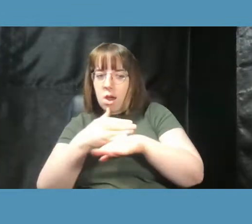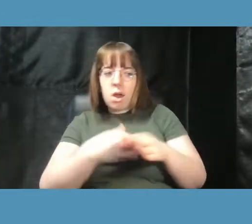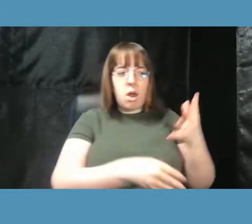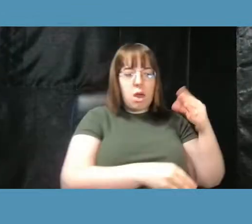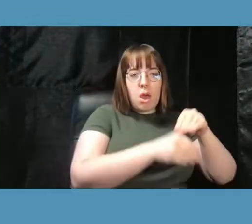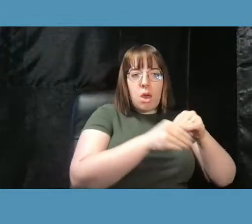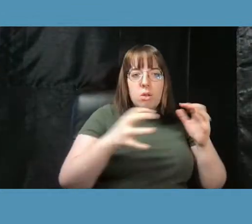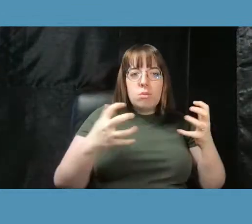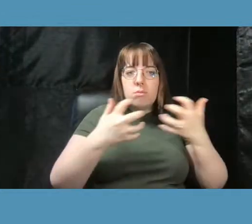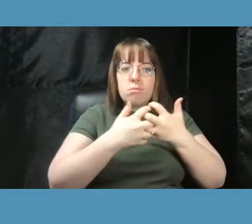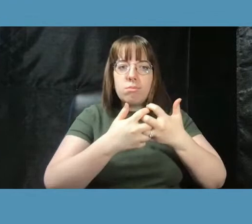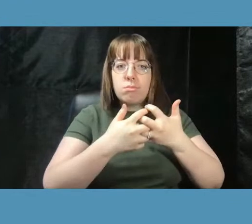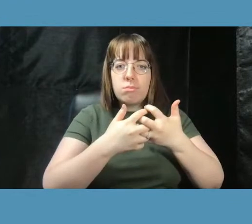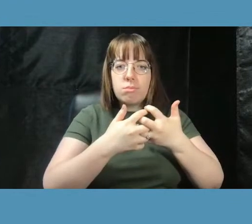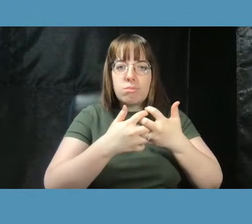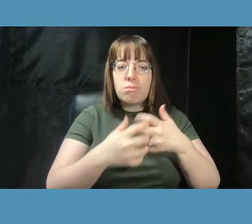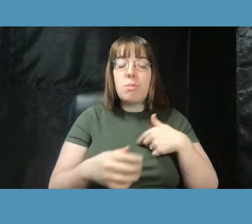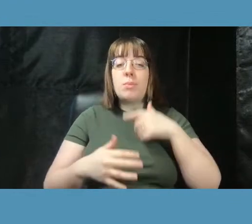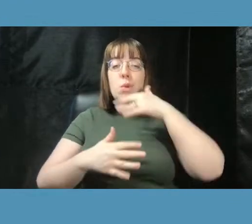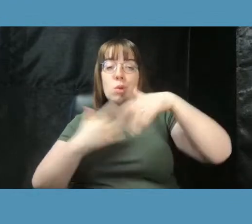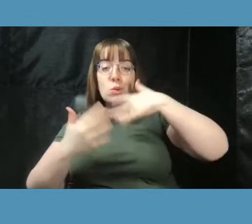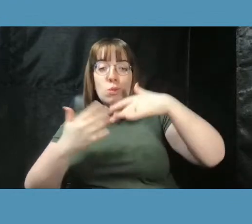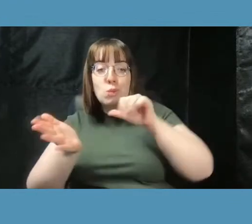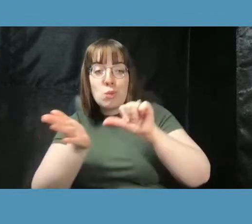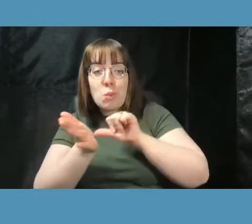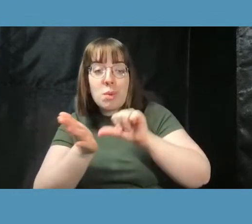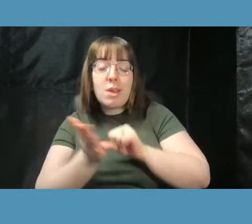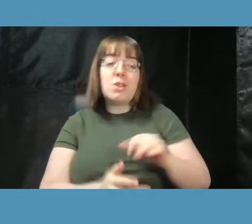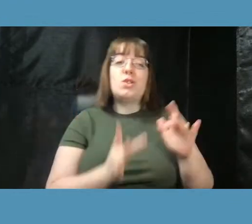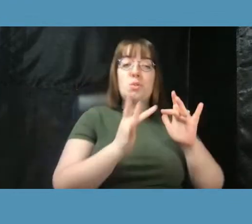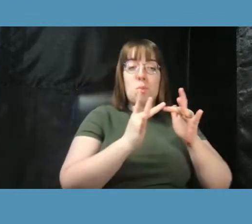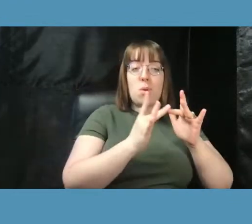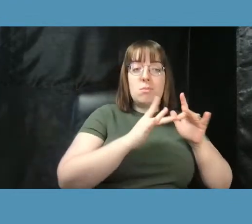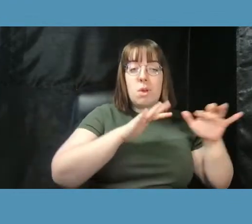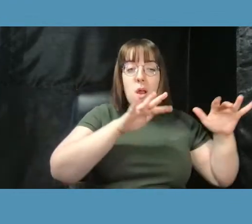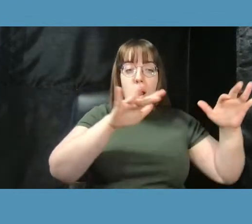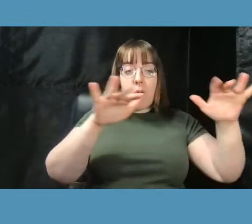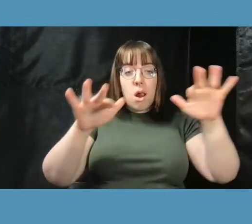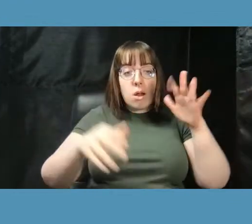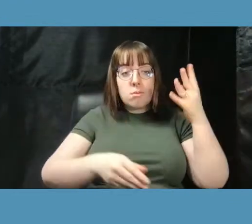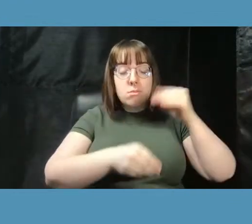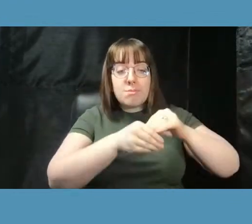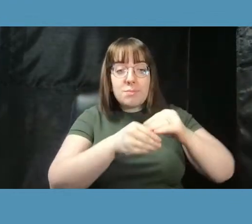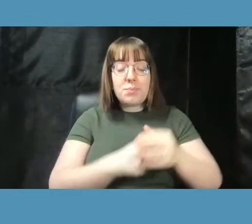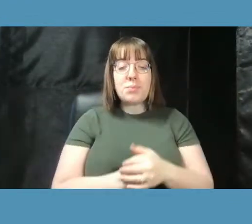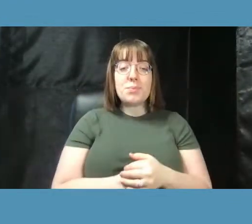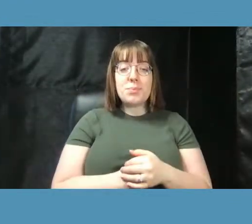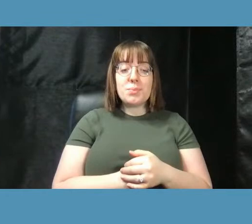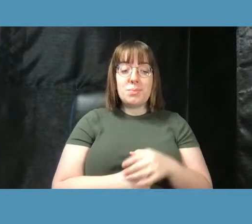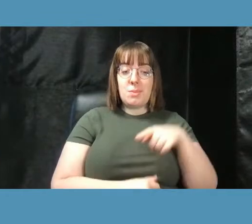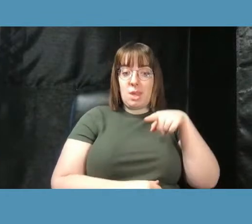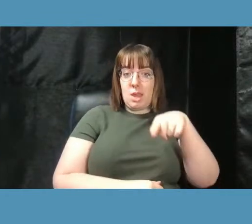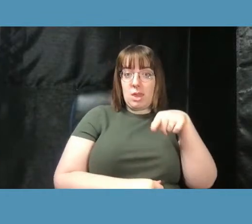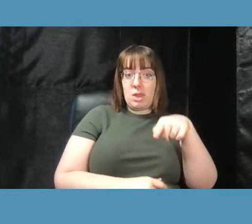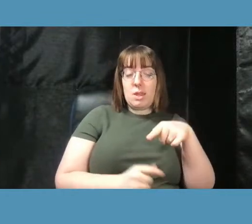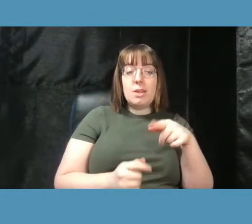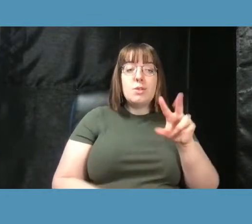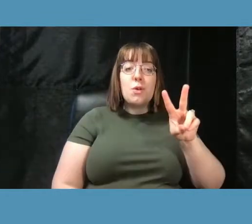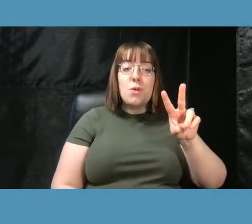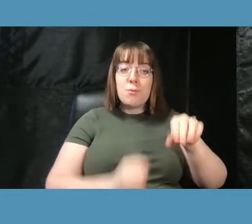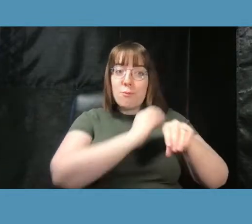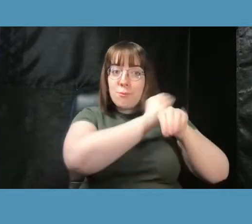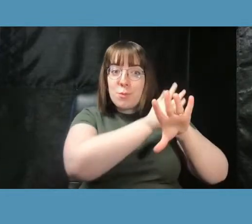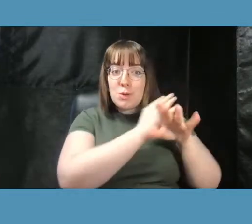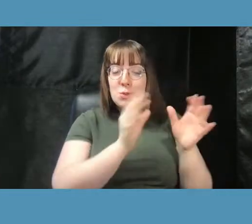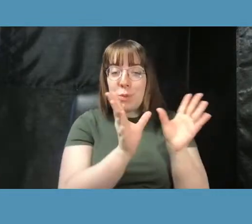digital programs, social pages, and websites. Also, in this era of virtual meetings, when